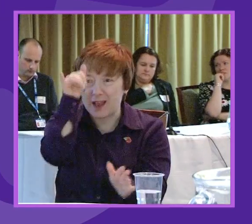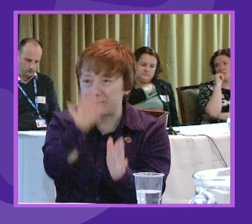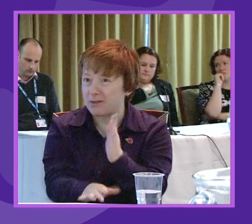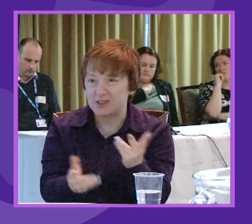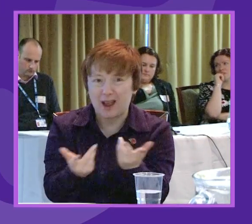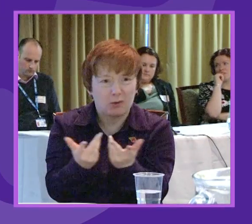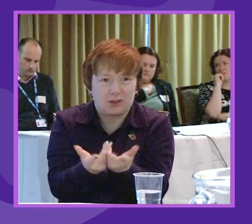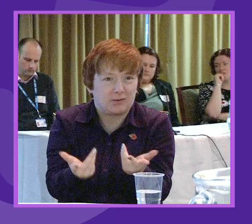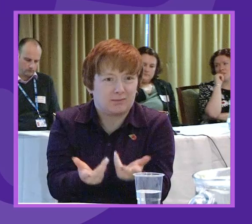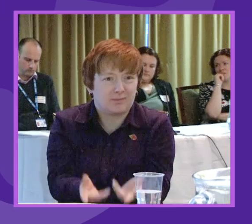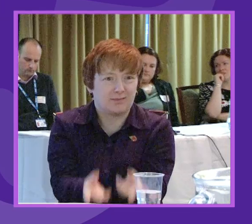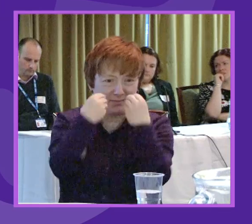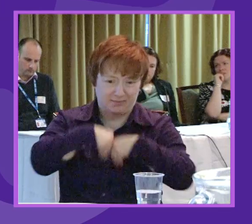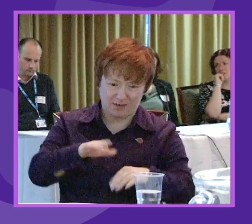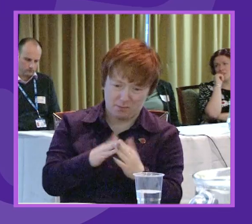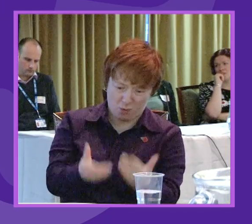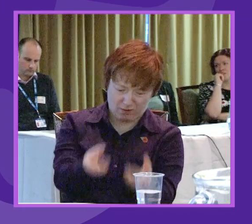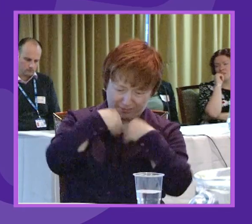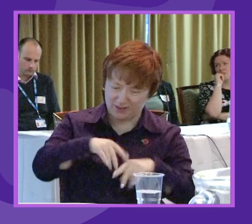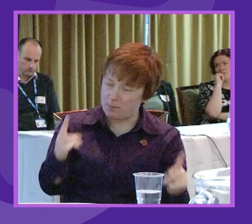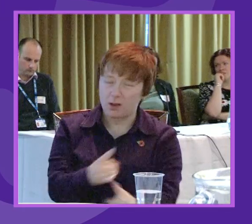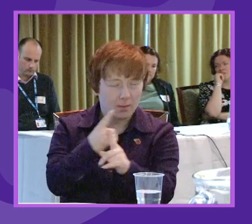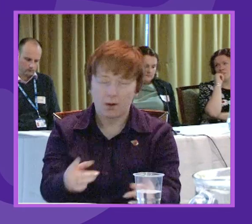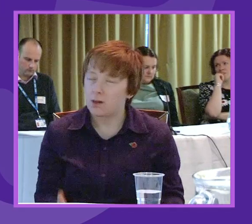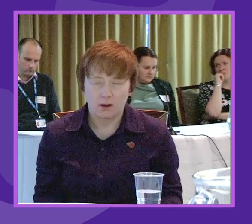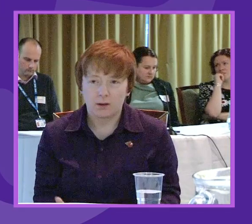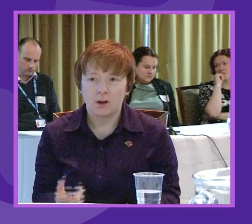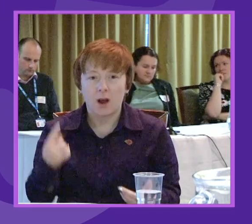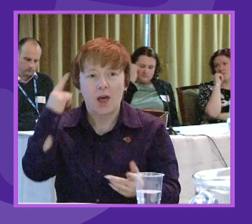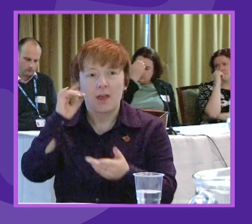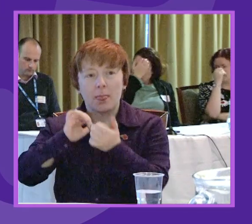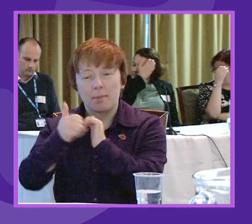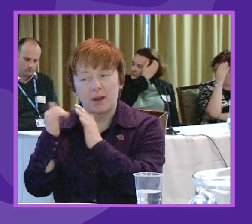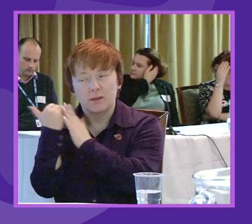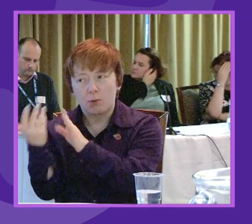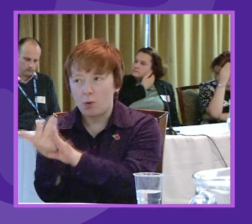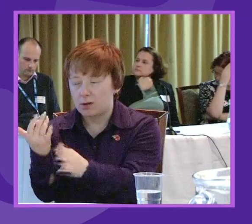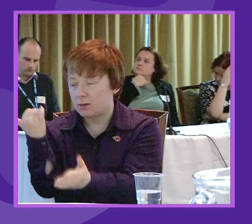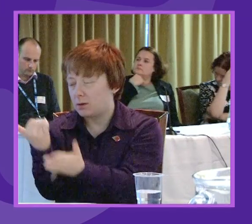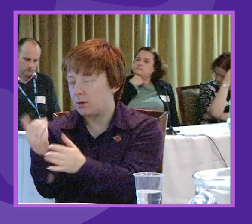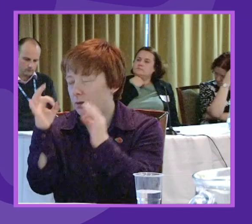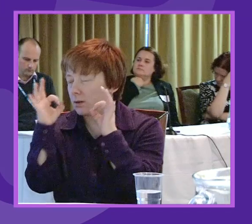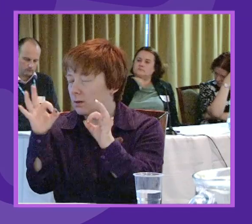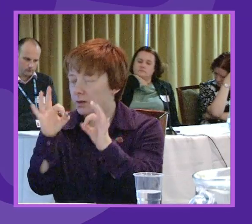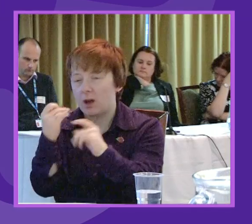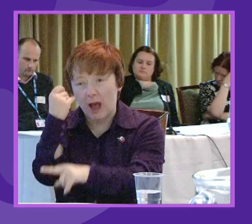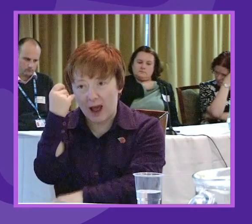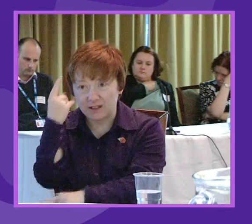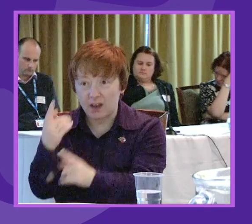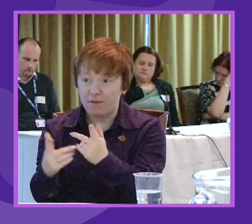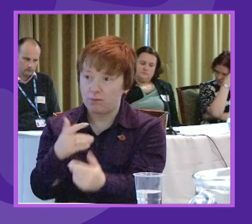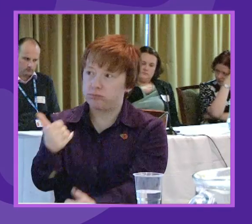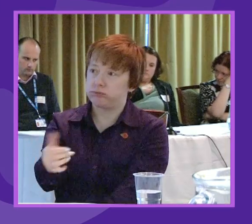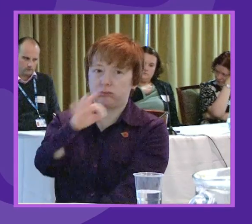have been there, it's not something you can easily pick up from a book. I think the peer support workers are a great